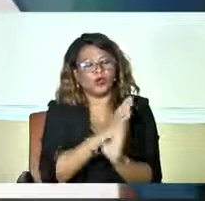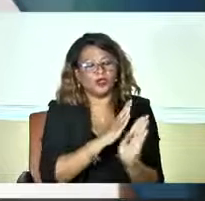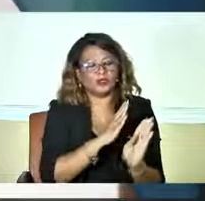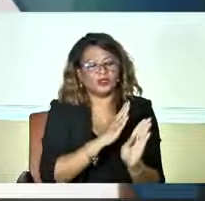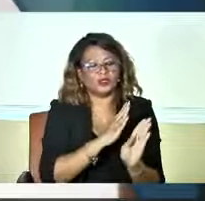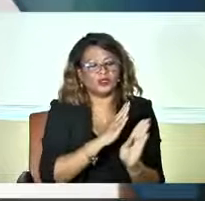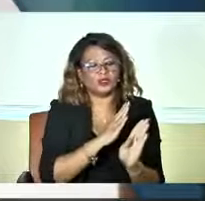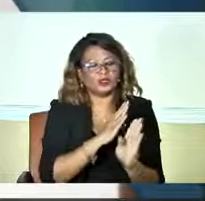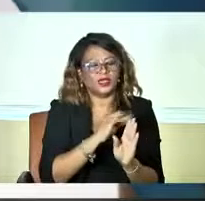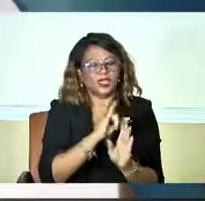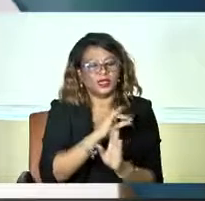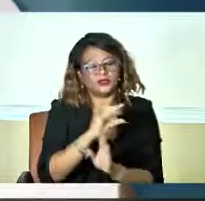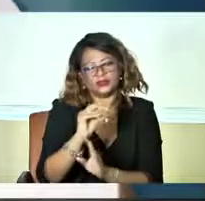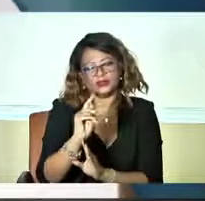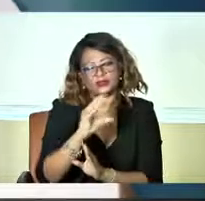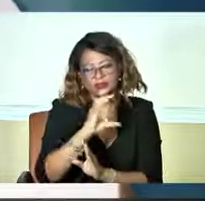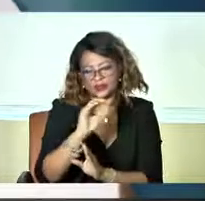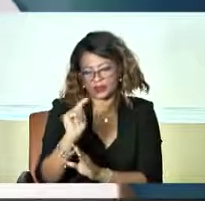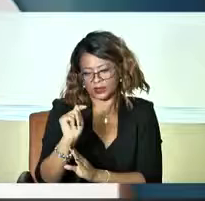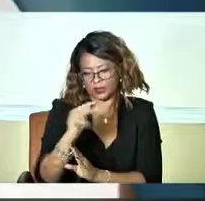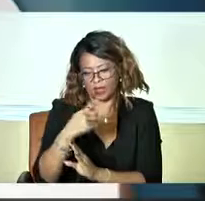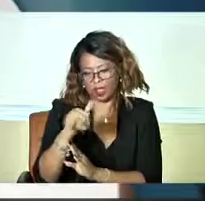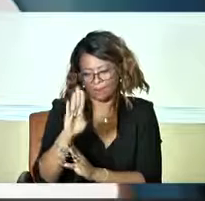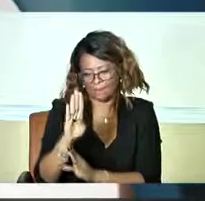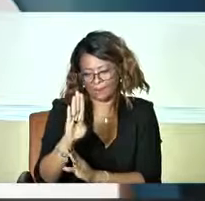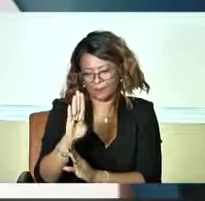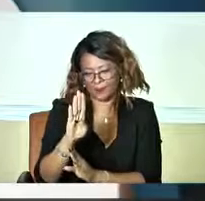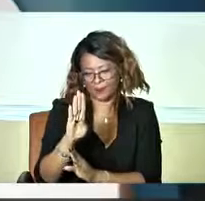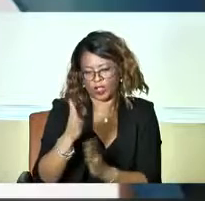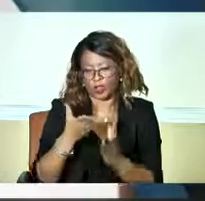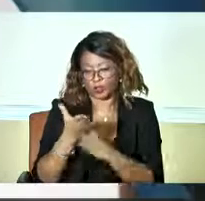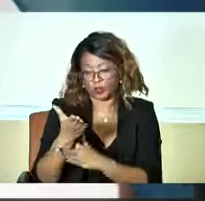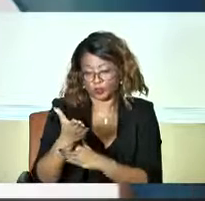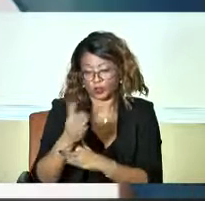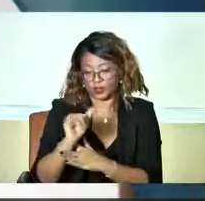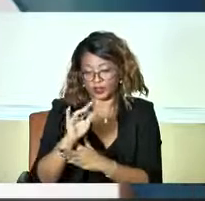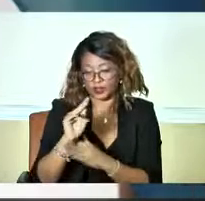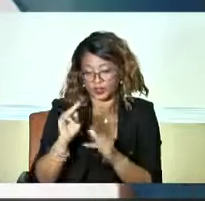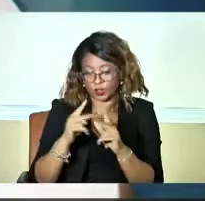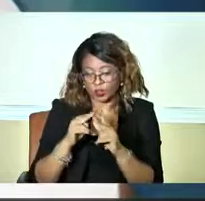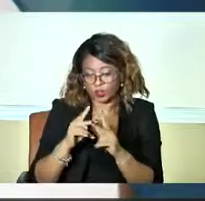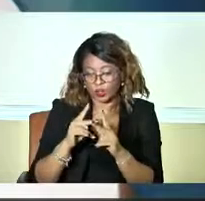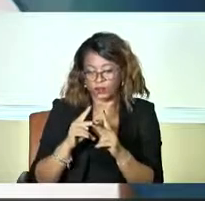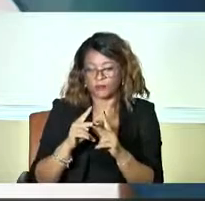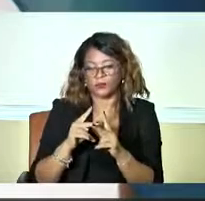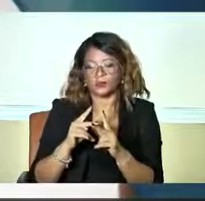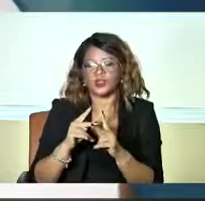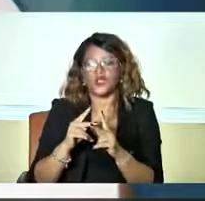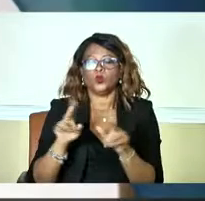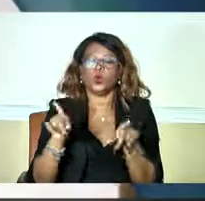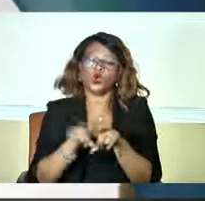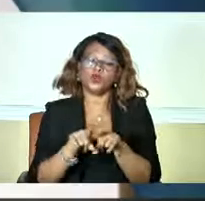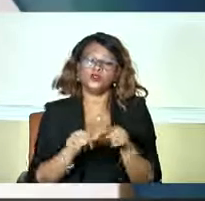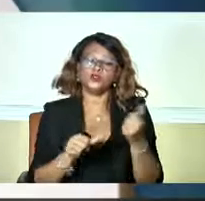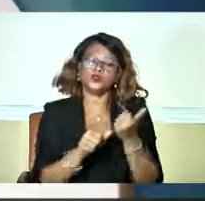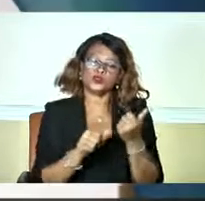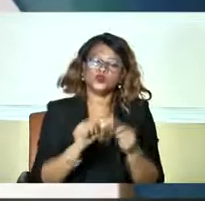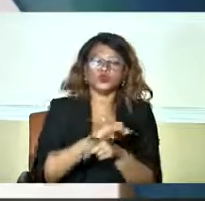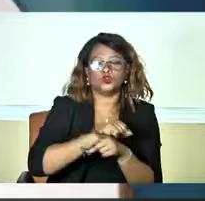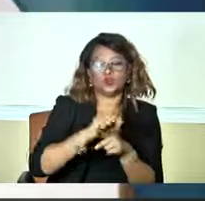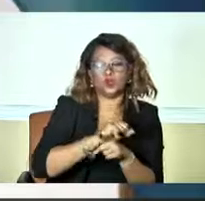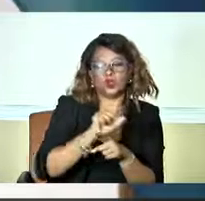as an ICT hub. Through the existing networking academy, Cisco will also assist in